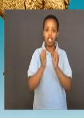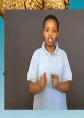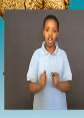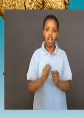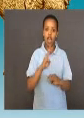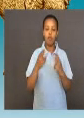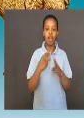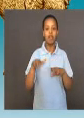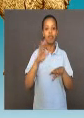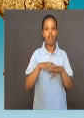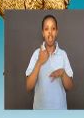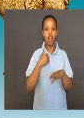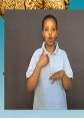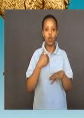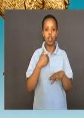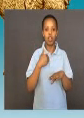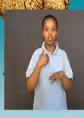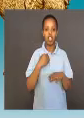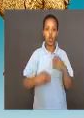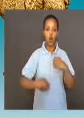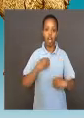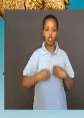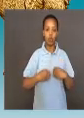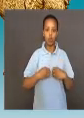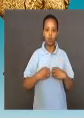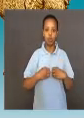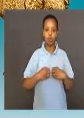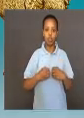the world the organism lives in.